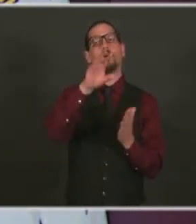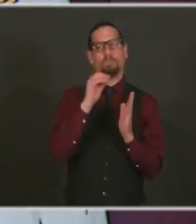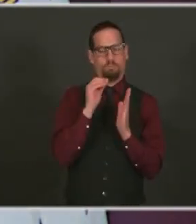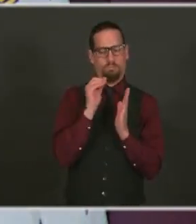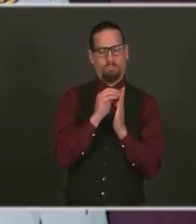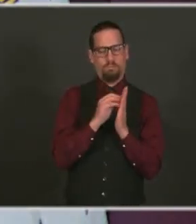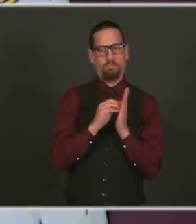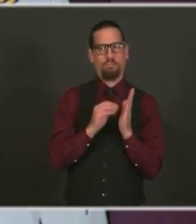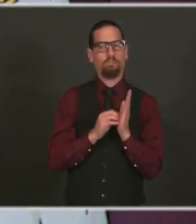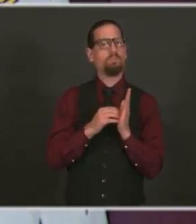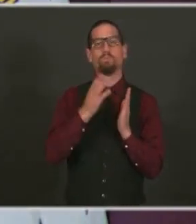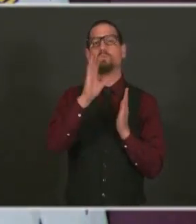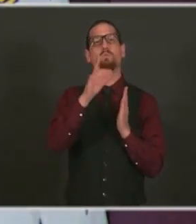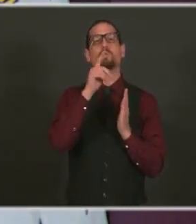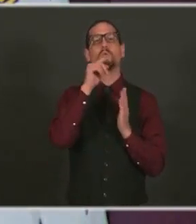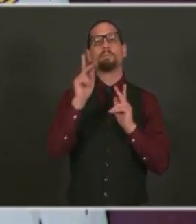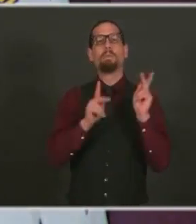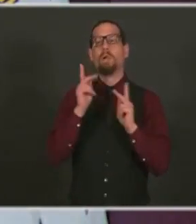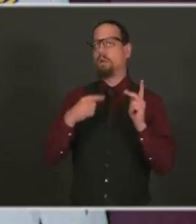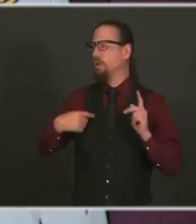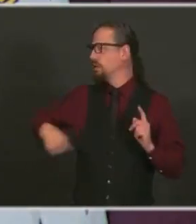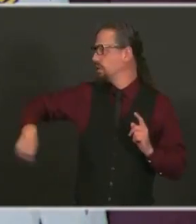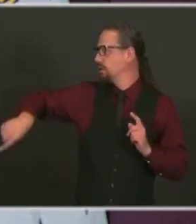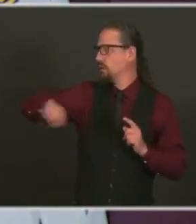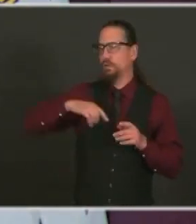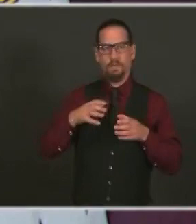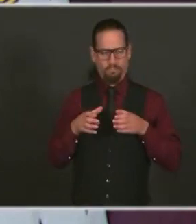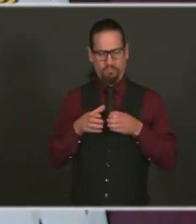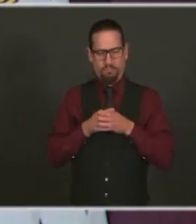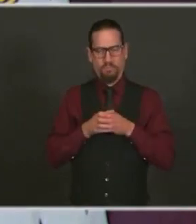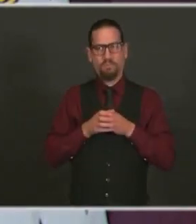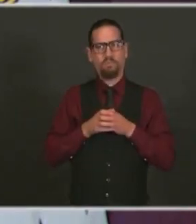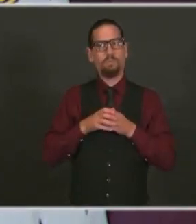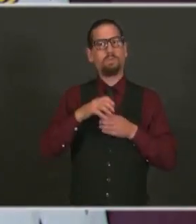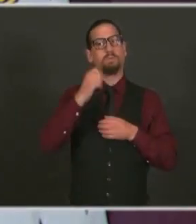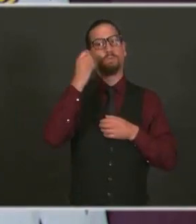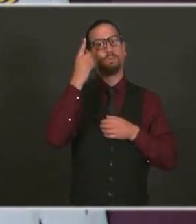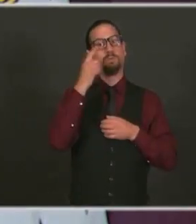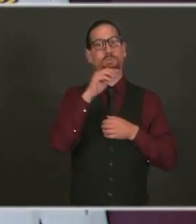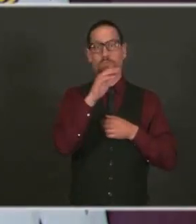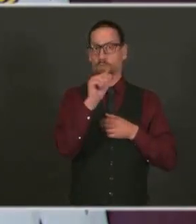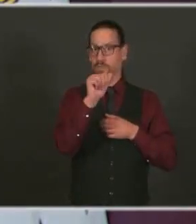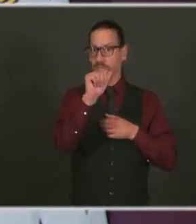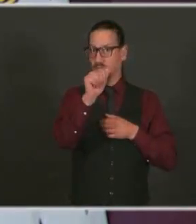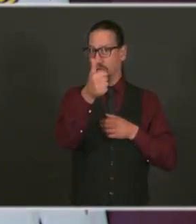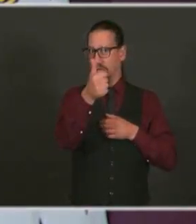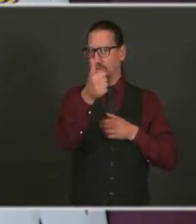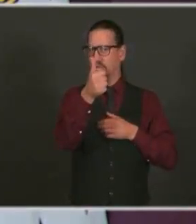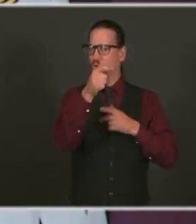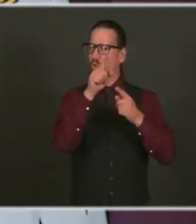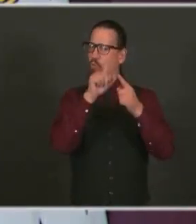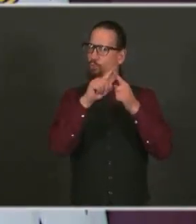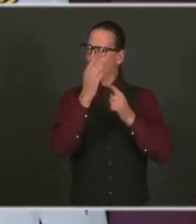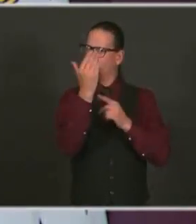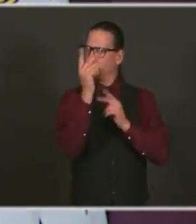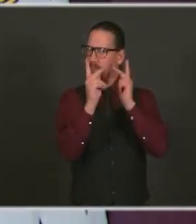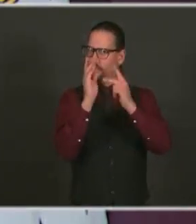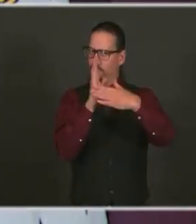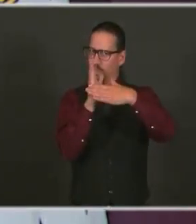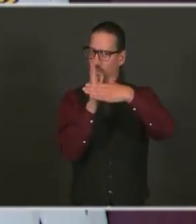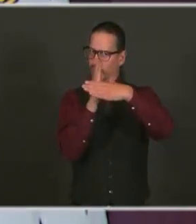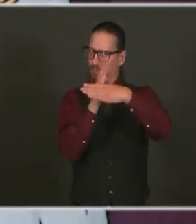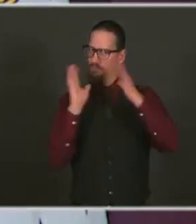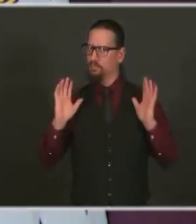near. And by the way, 10 or 15 is in the high end. It should be your family, your couple